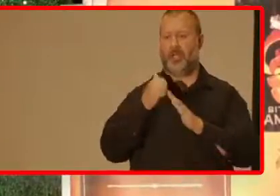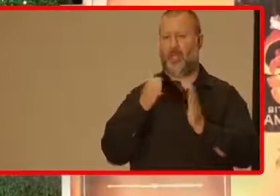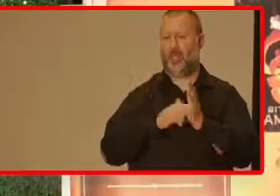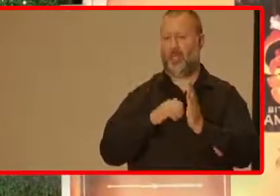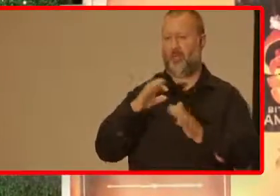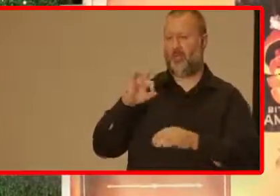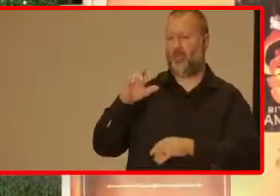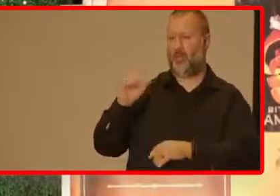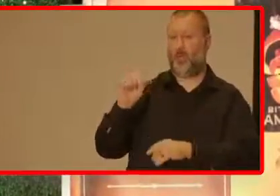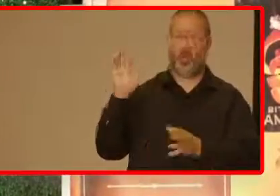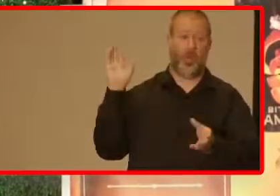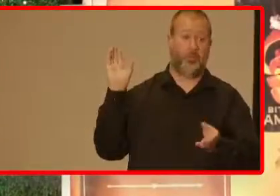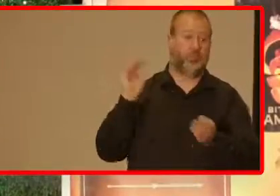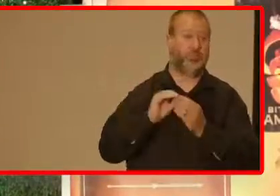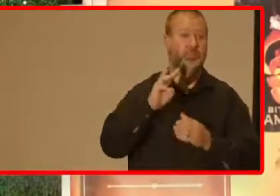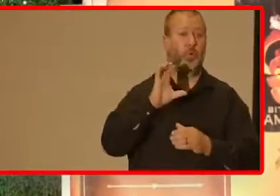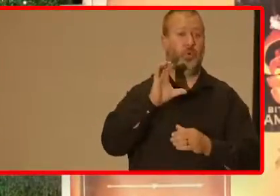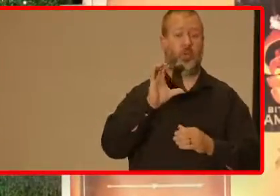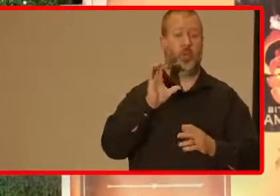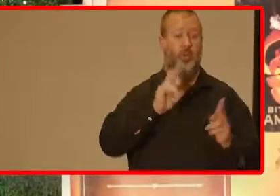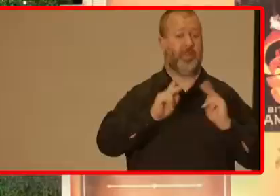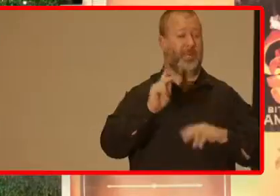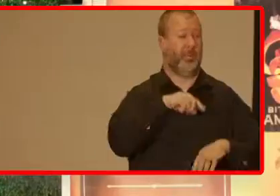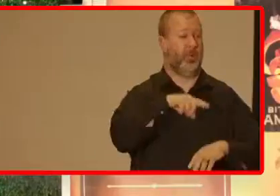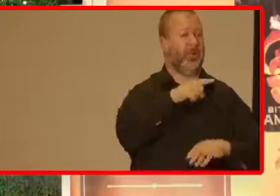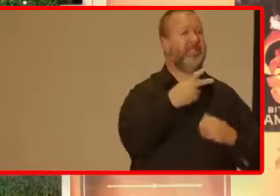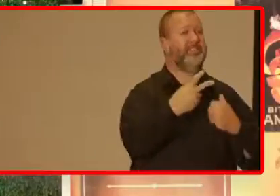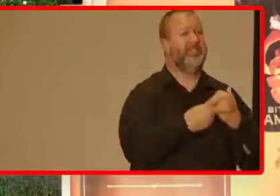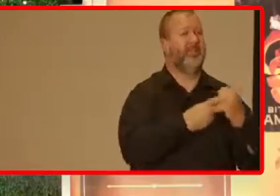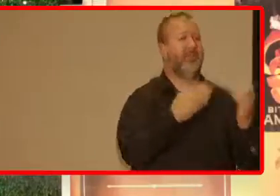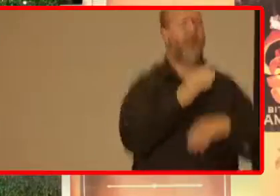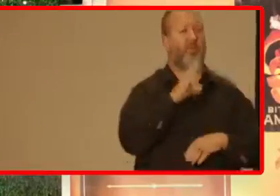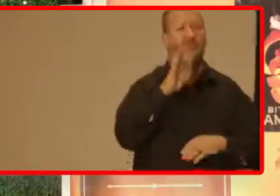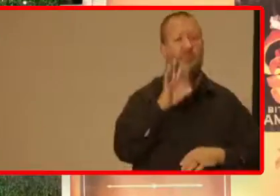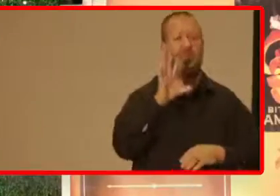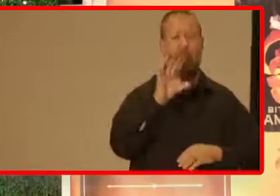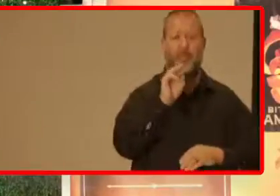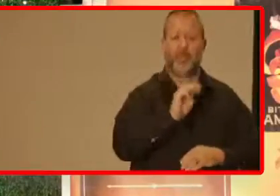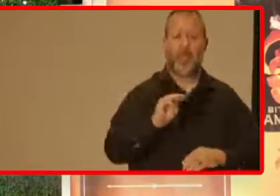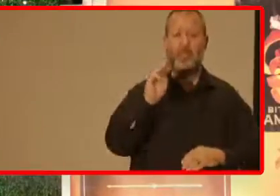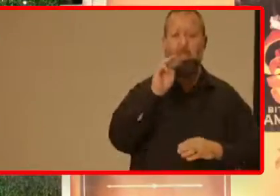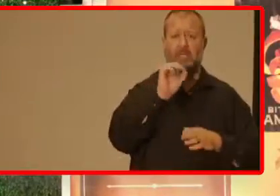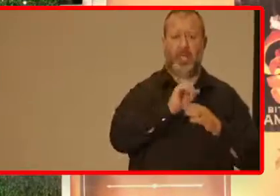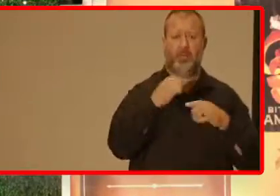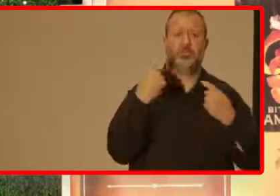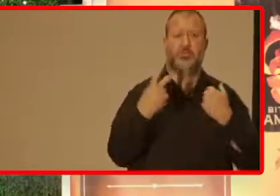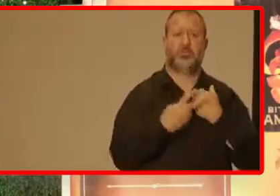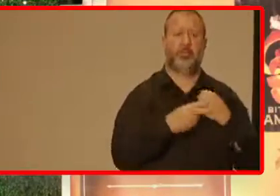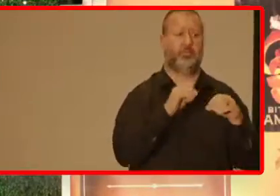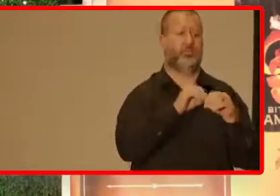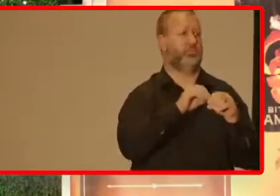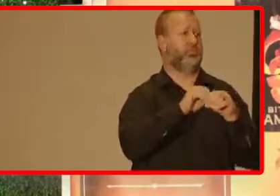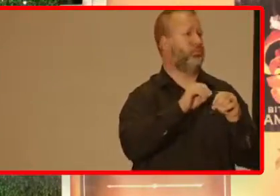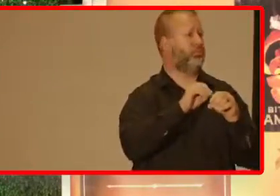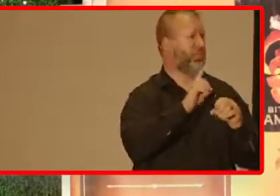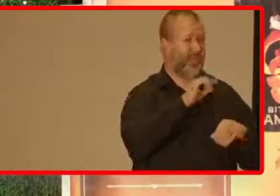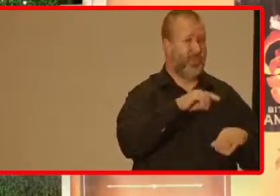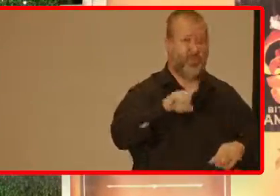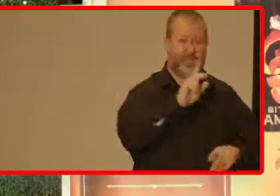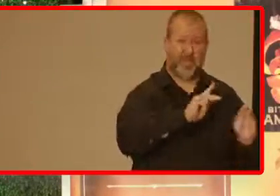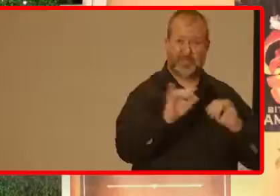those 6,200 individuals have saved over $45 million. That's people just like